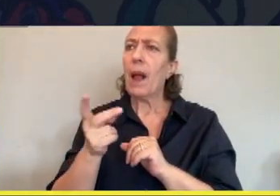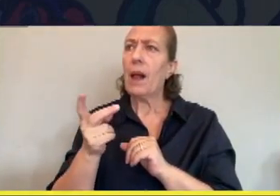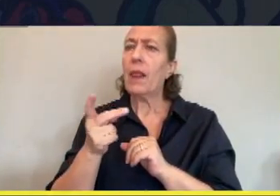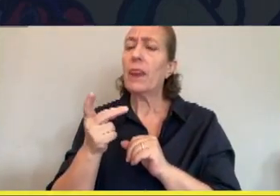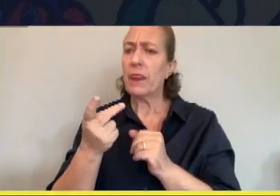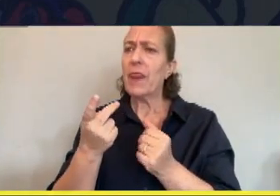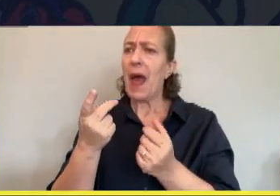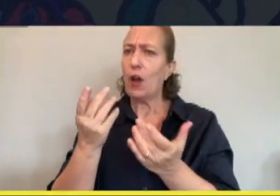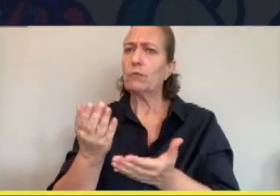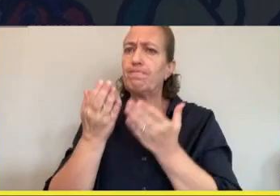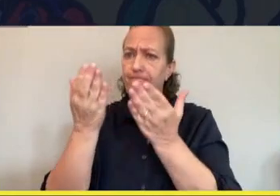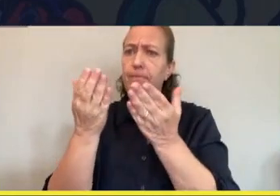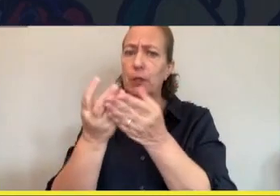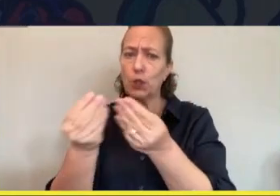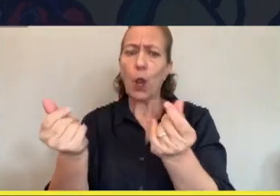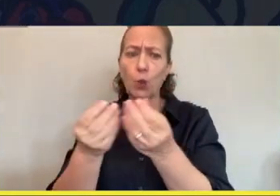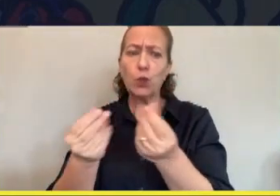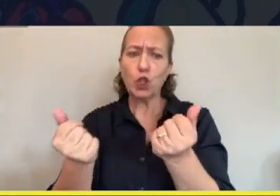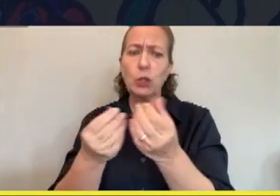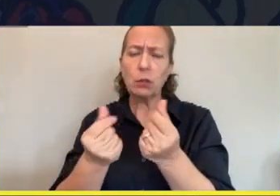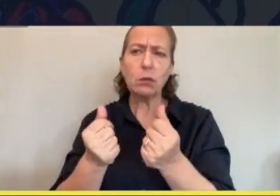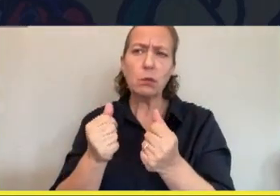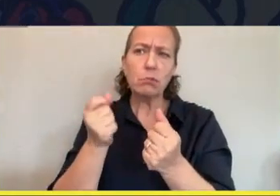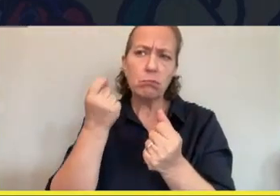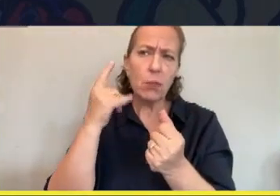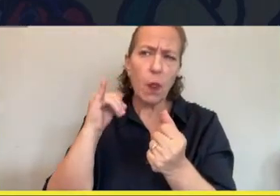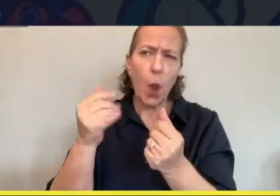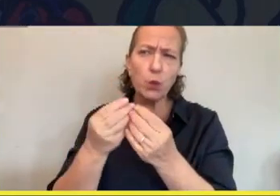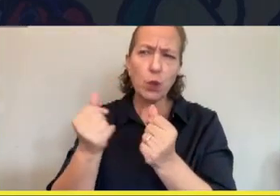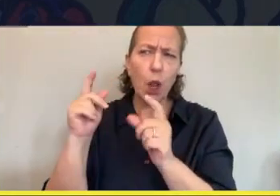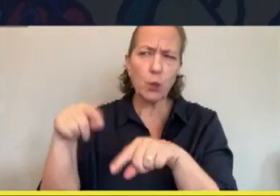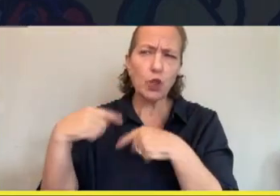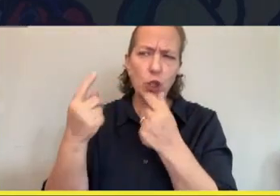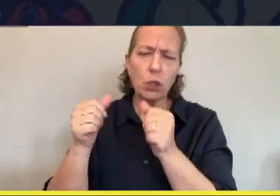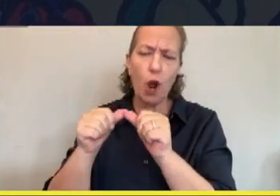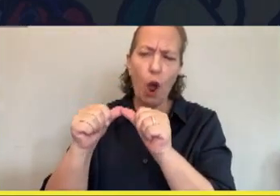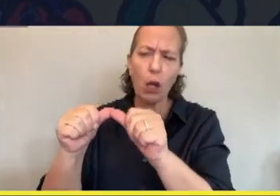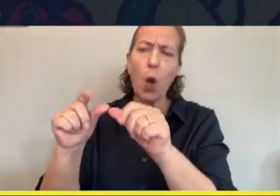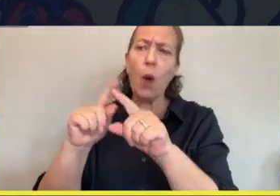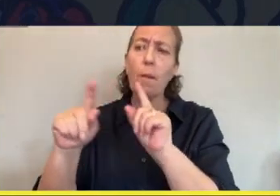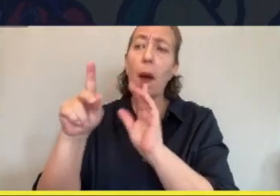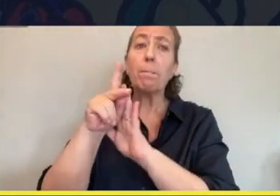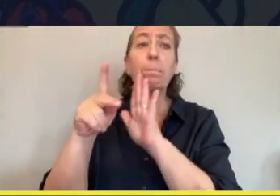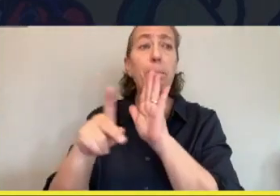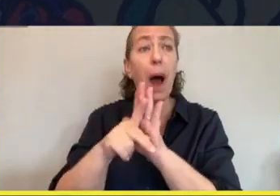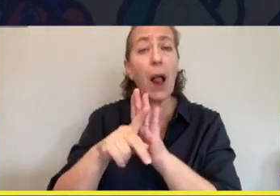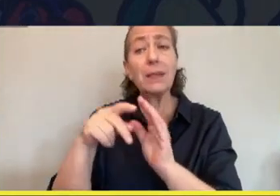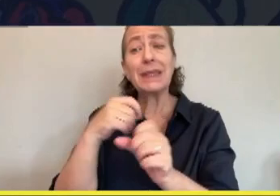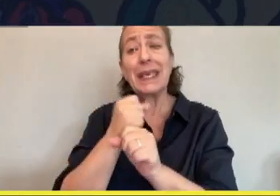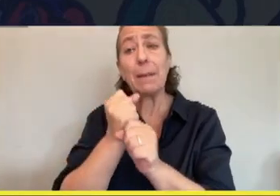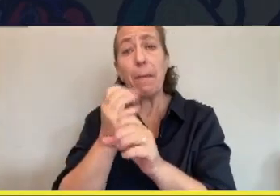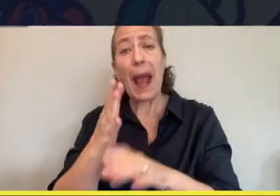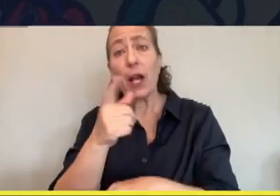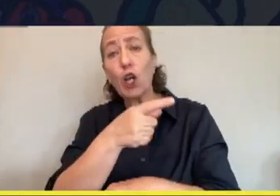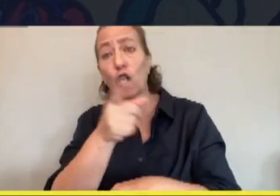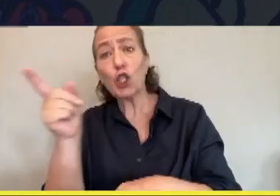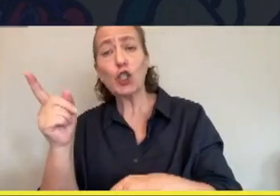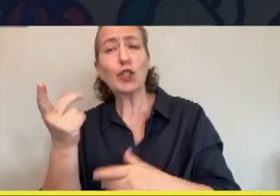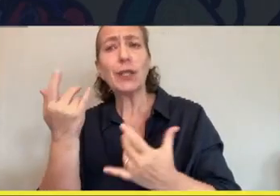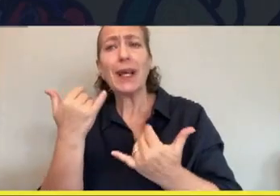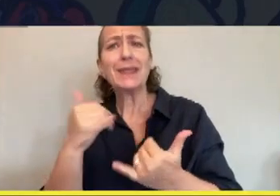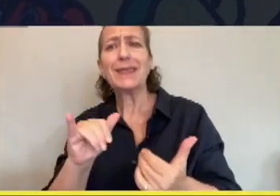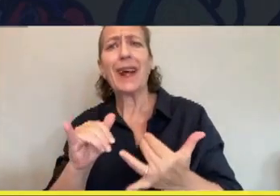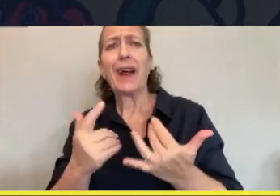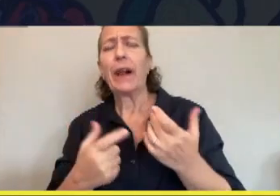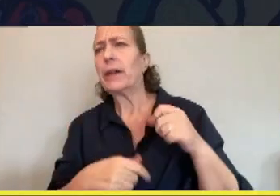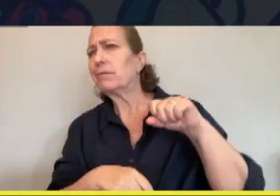been something that have been ongoing, but yet policymakers to date, refuse to do something about this, even